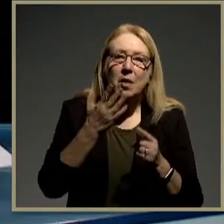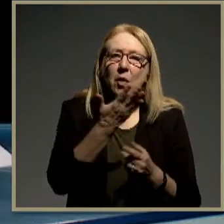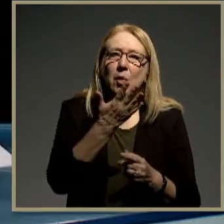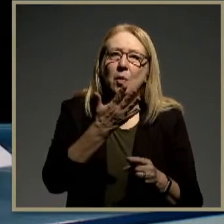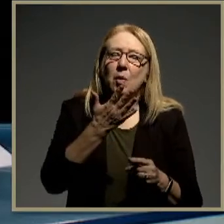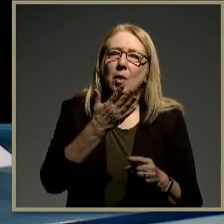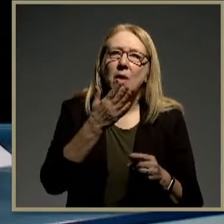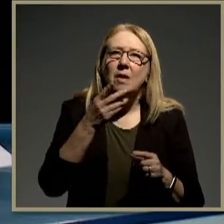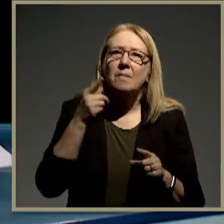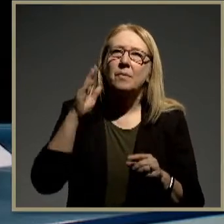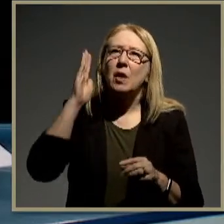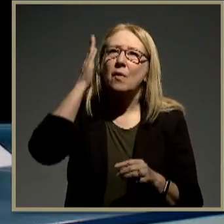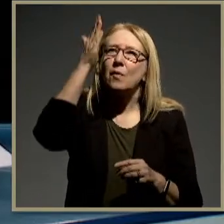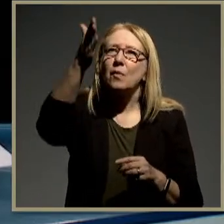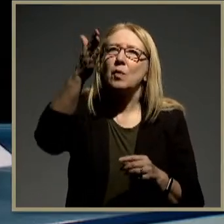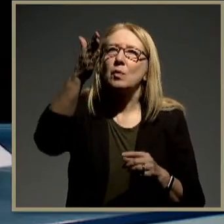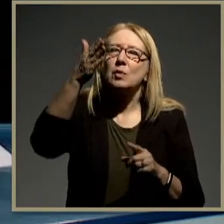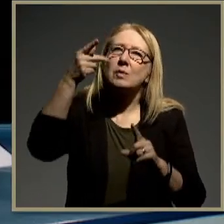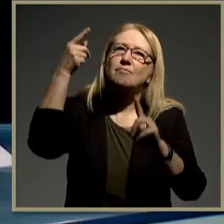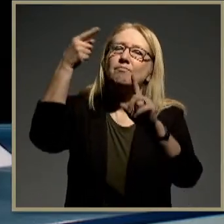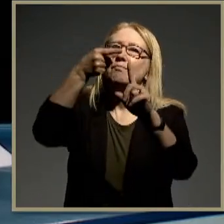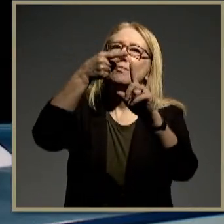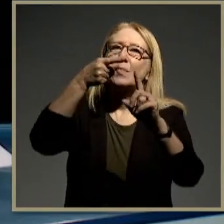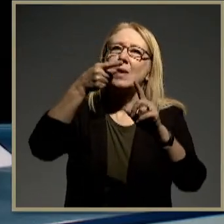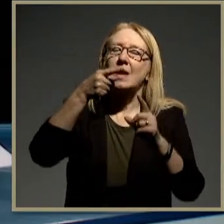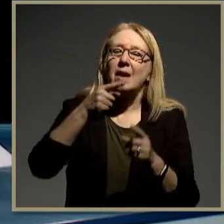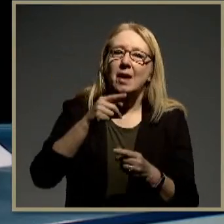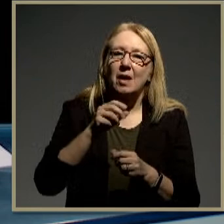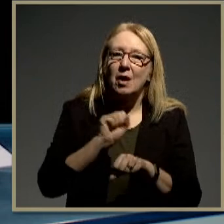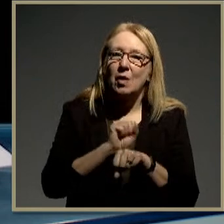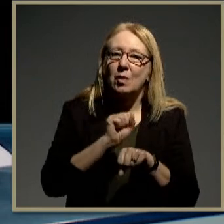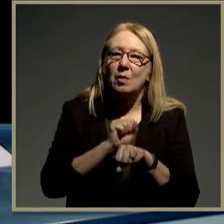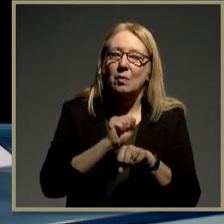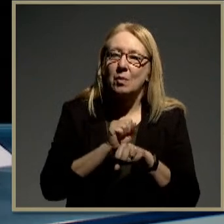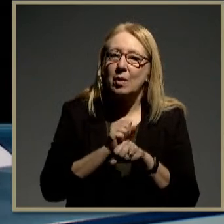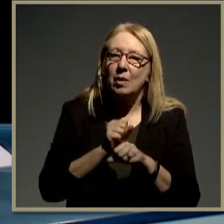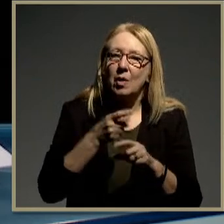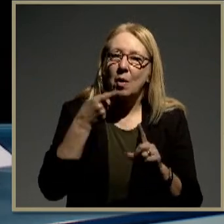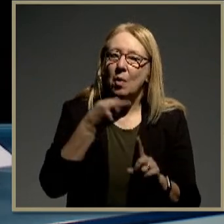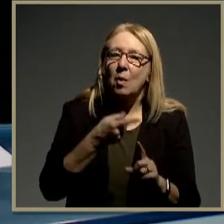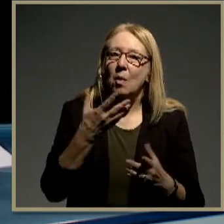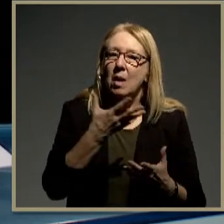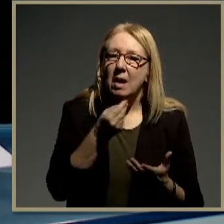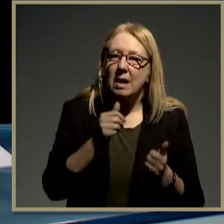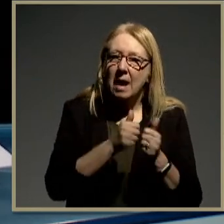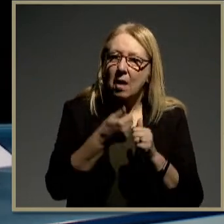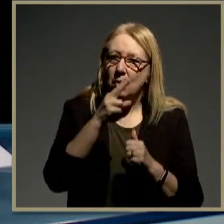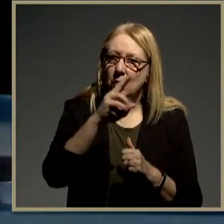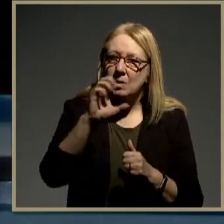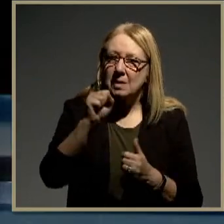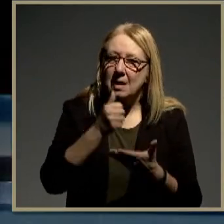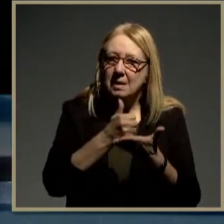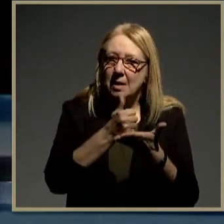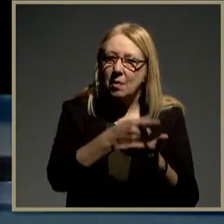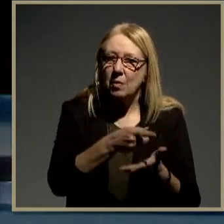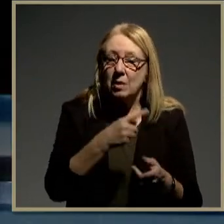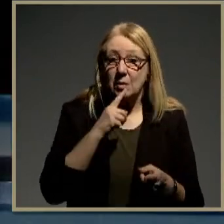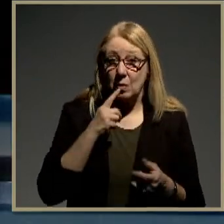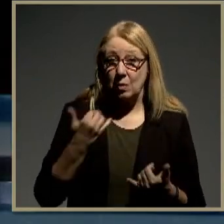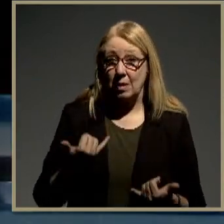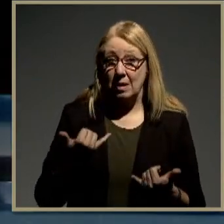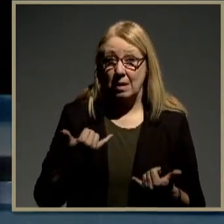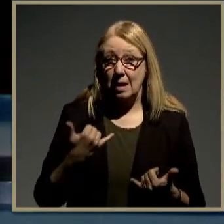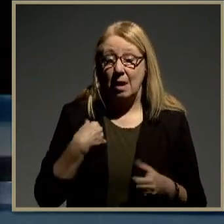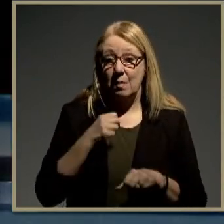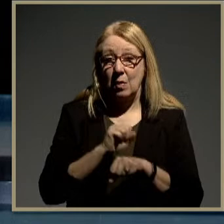ultimate career goal, and how would you say your time here at UCCS has helped prepare you for that career? Yeah, so right now I'm working on